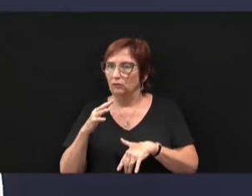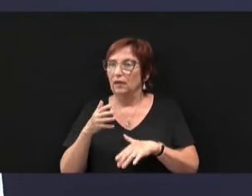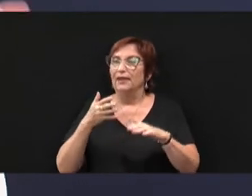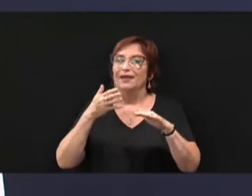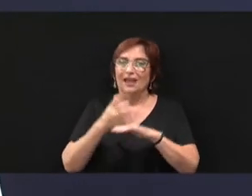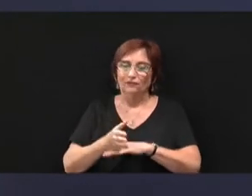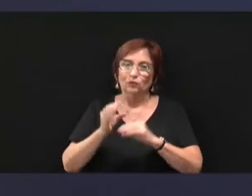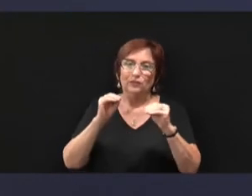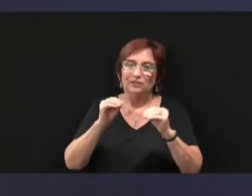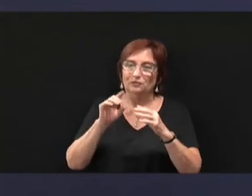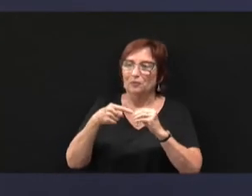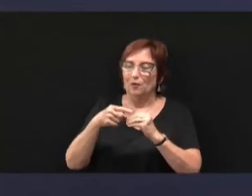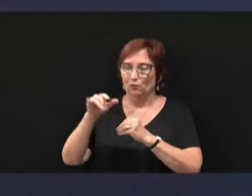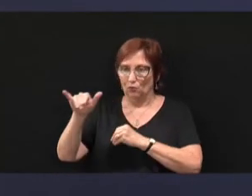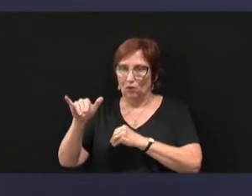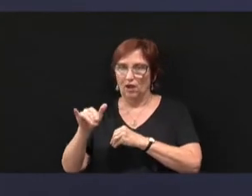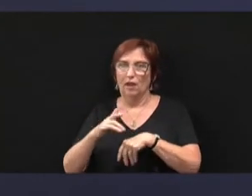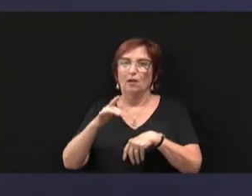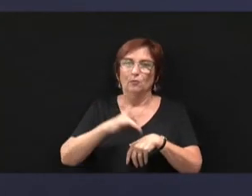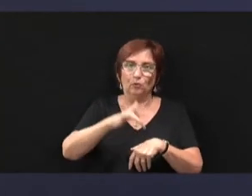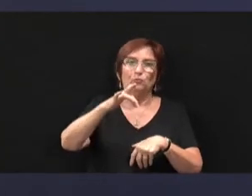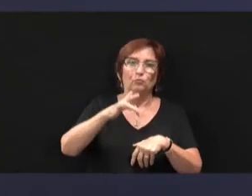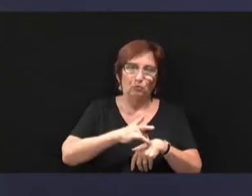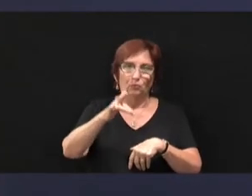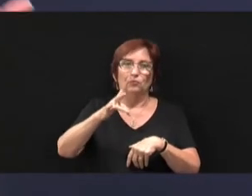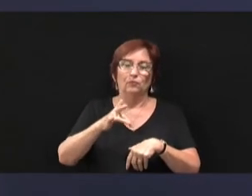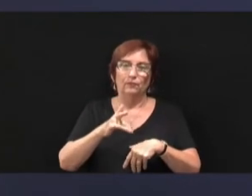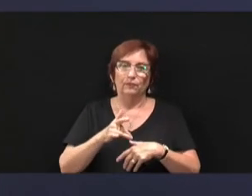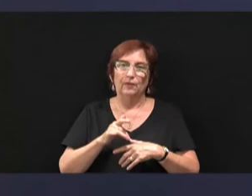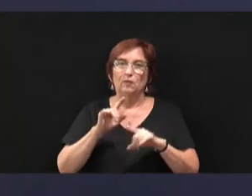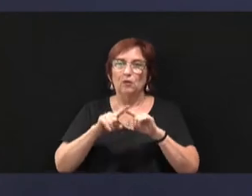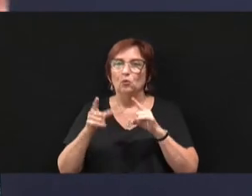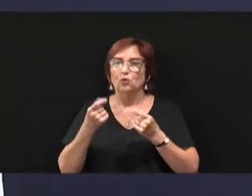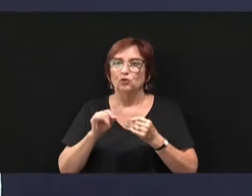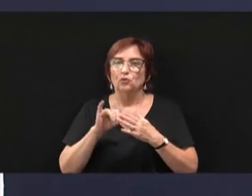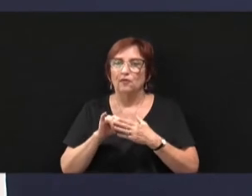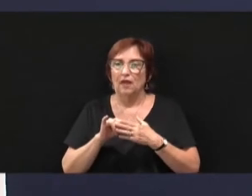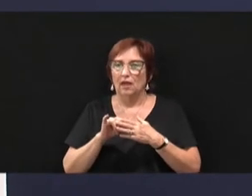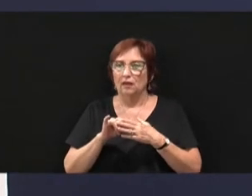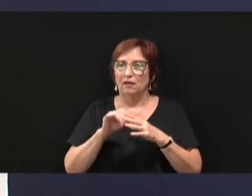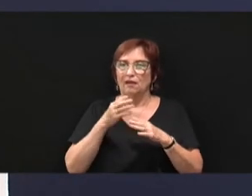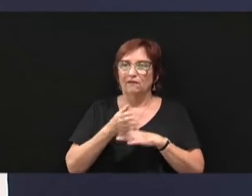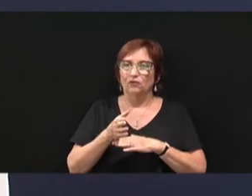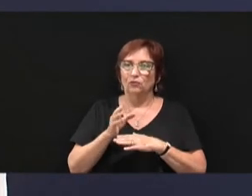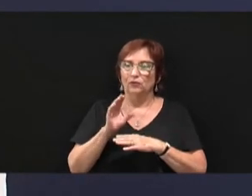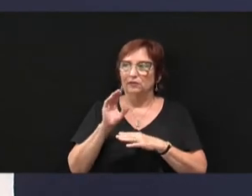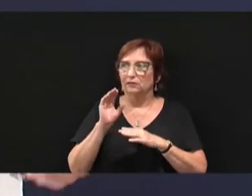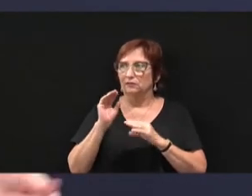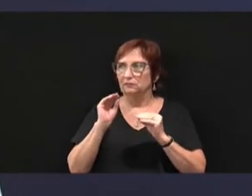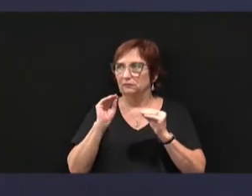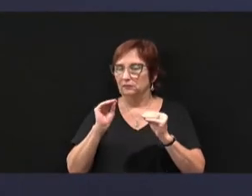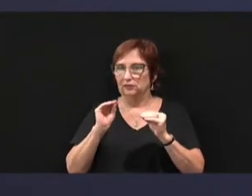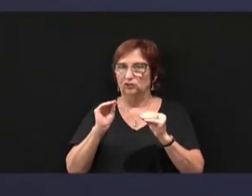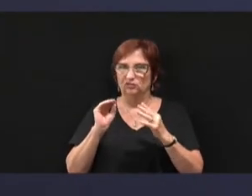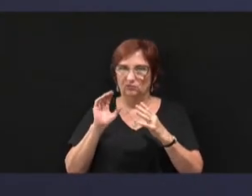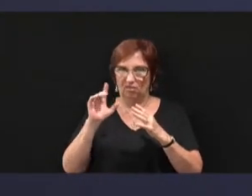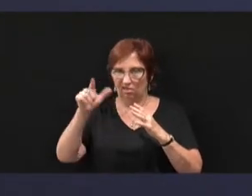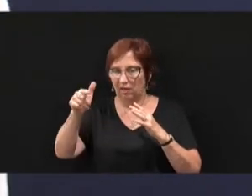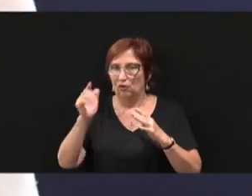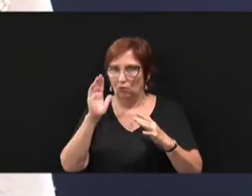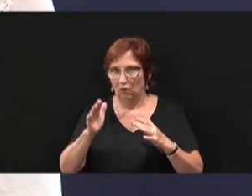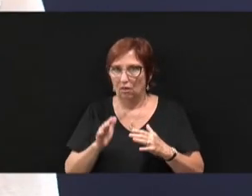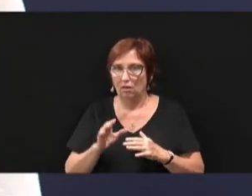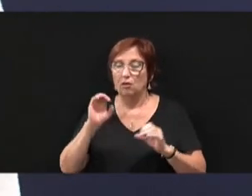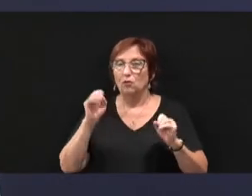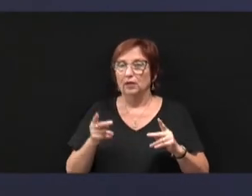s, and we will do that for you here as well after we've taught you the letters that it says s after. Okay,